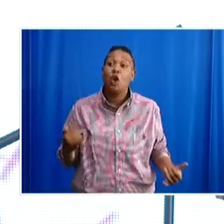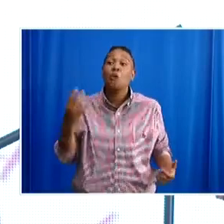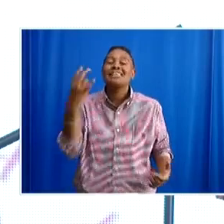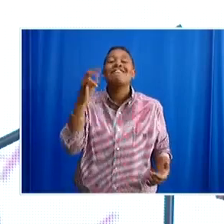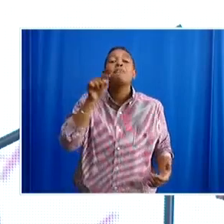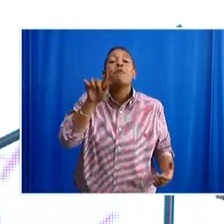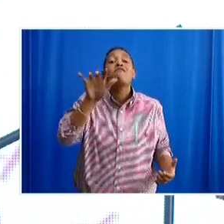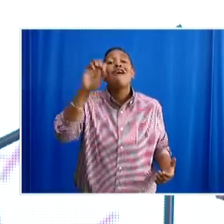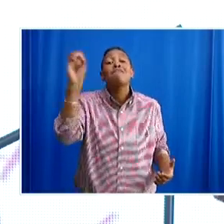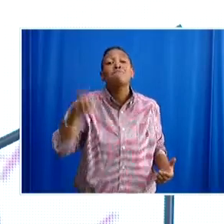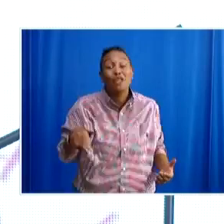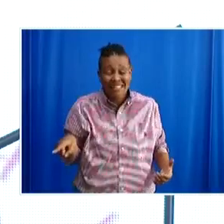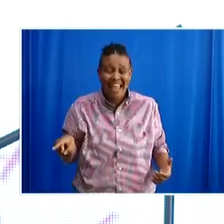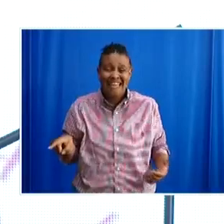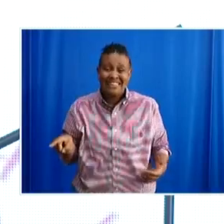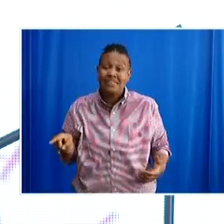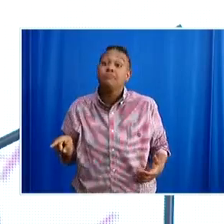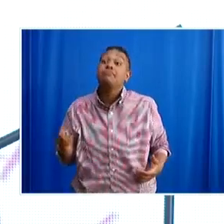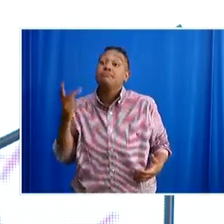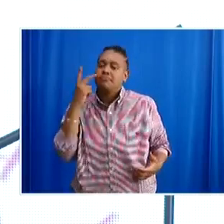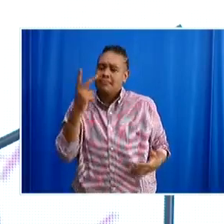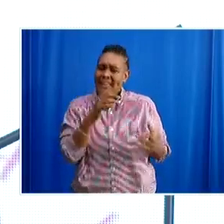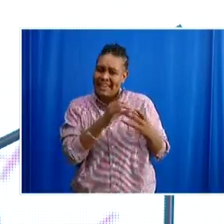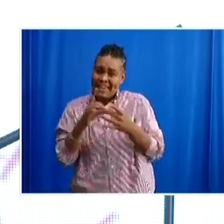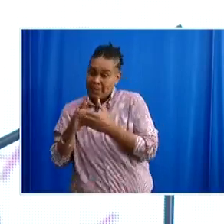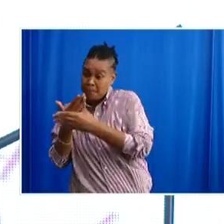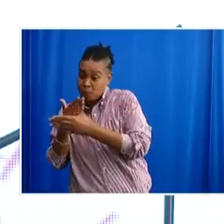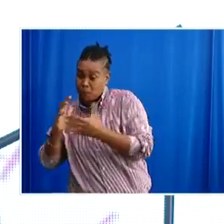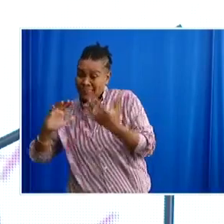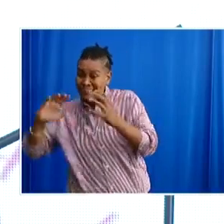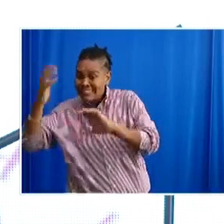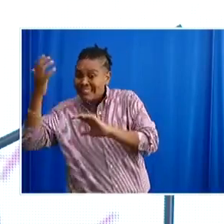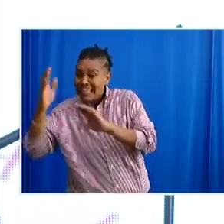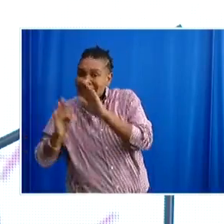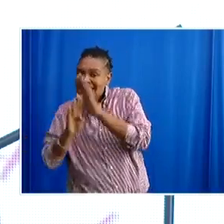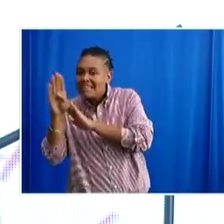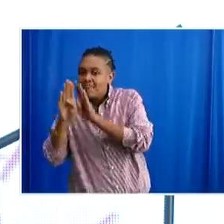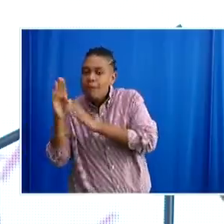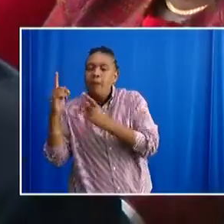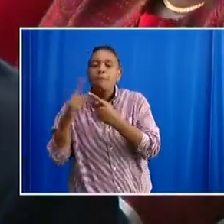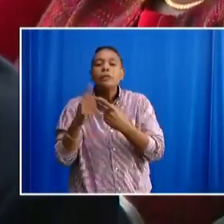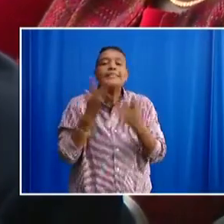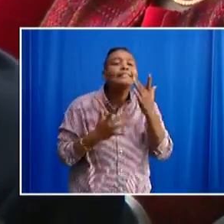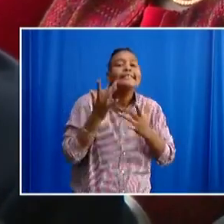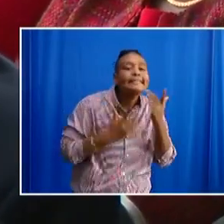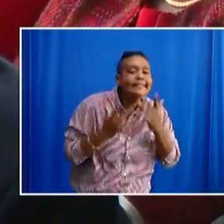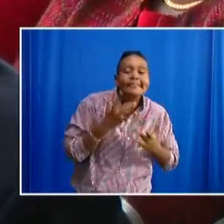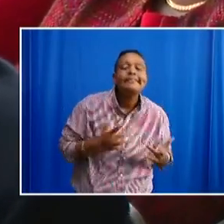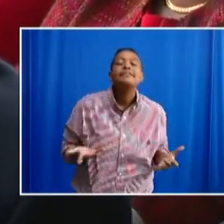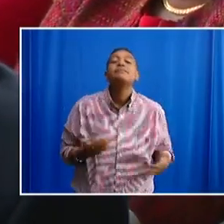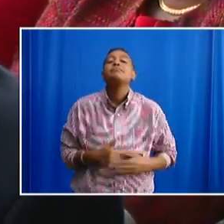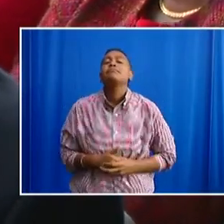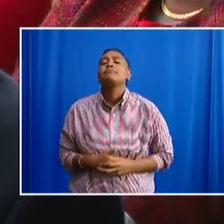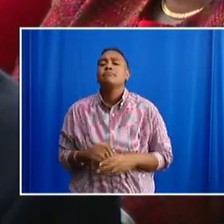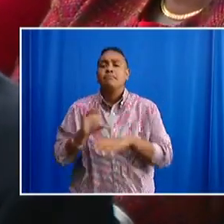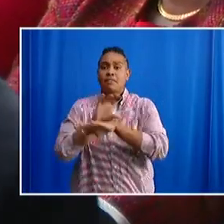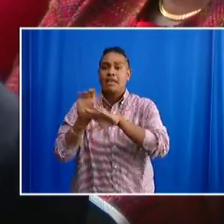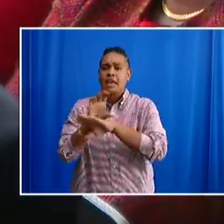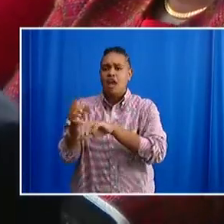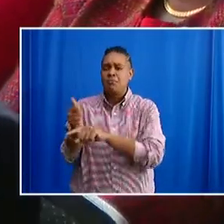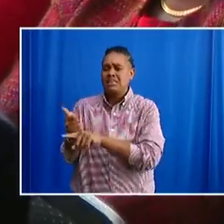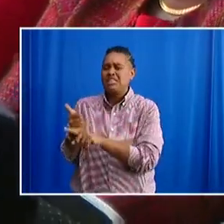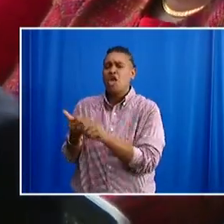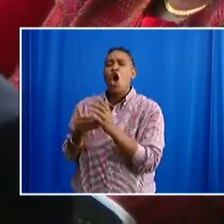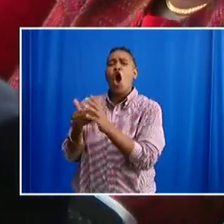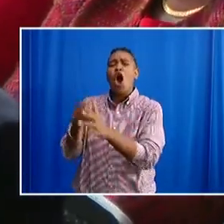17.5%, reinforcing the link between disasters, development, and poverty. The Caribbean is often referred